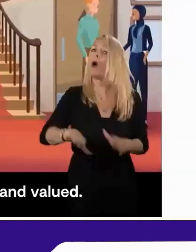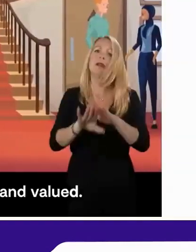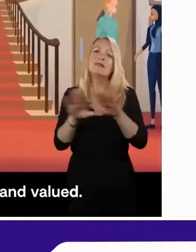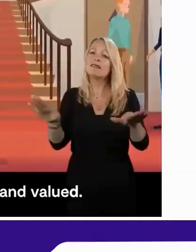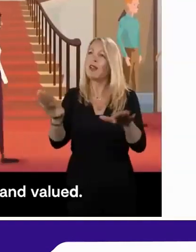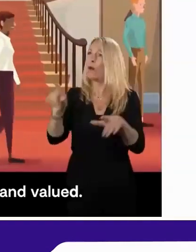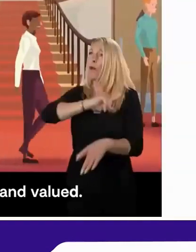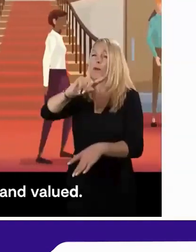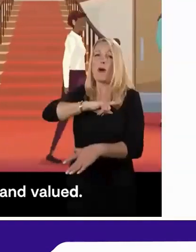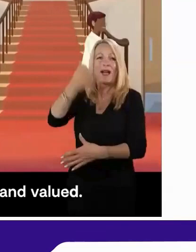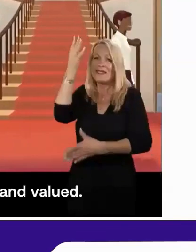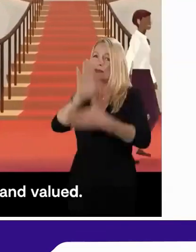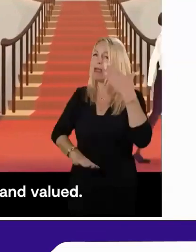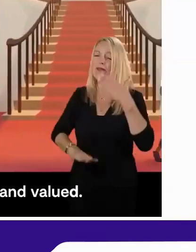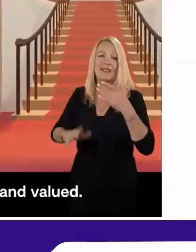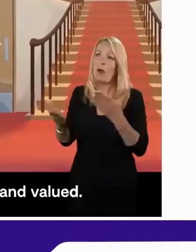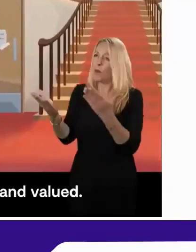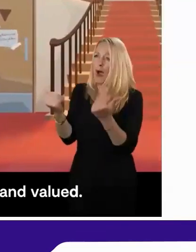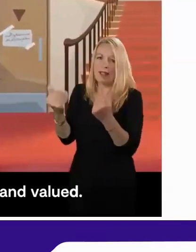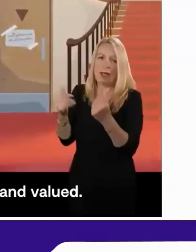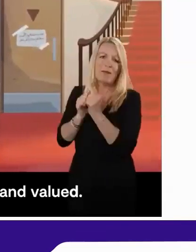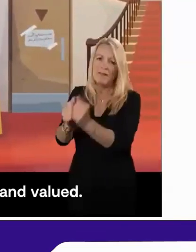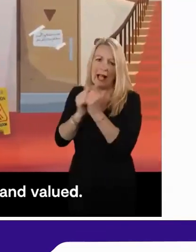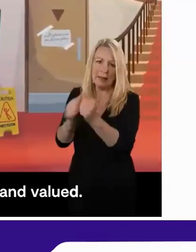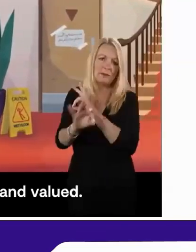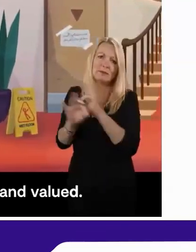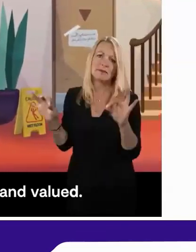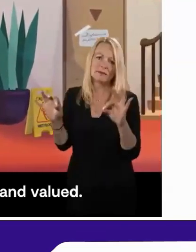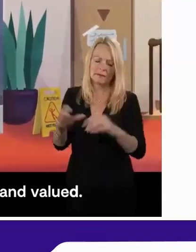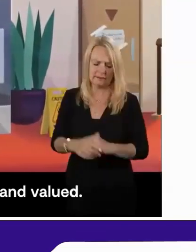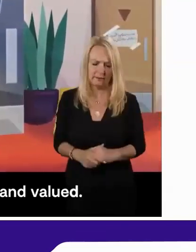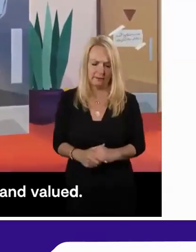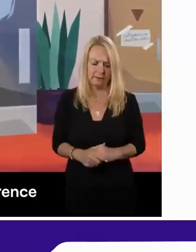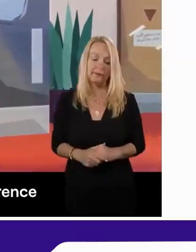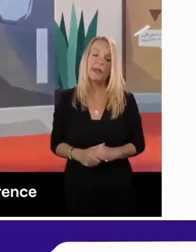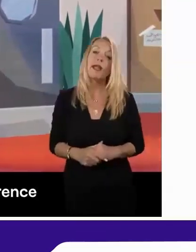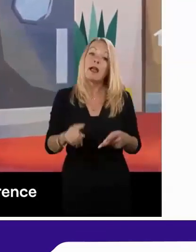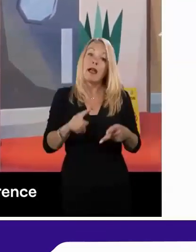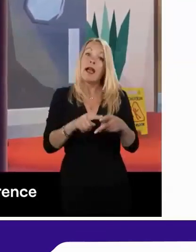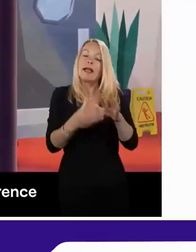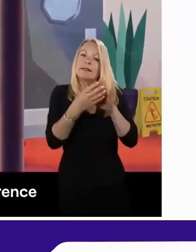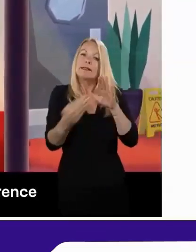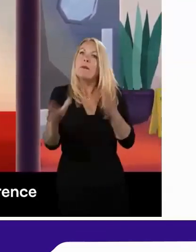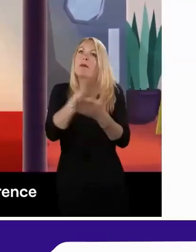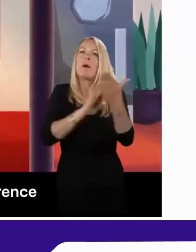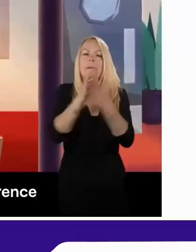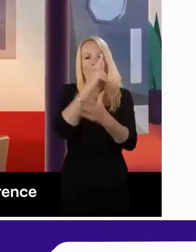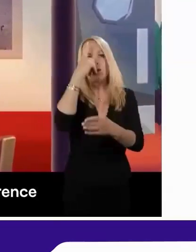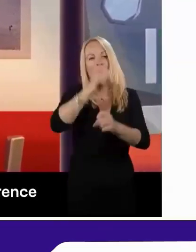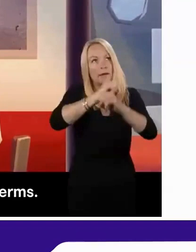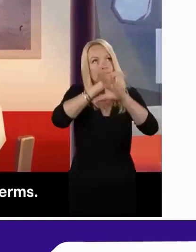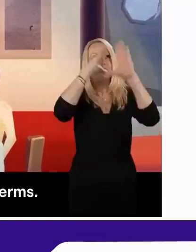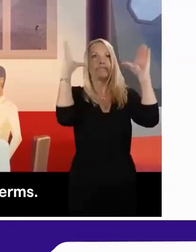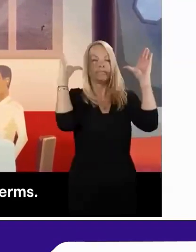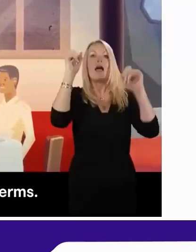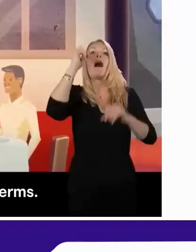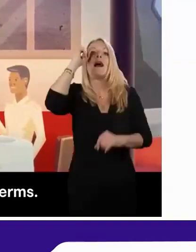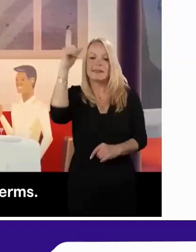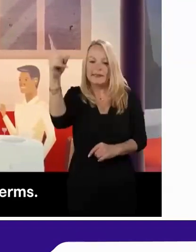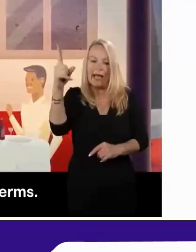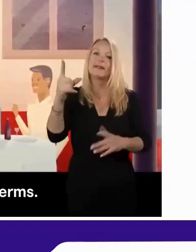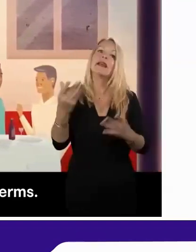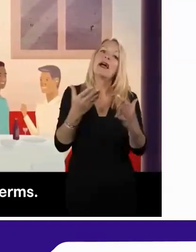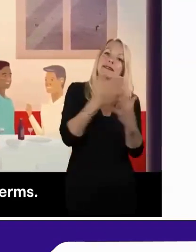would want to if the experience does not make them feel welcome and valued. This example helps us to understand the difference